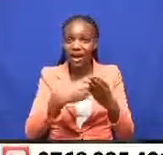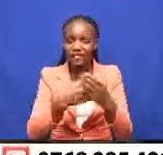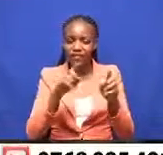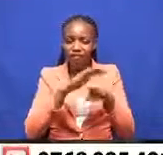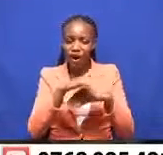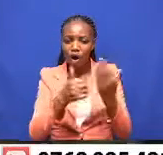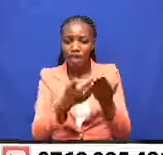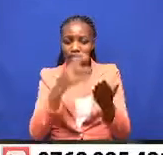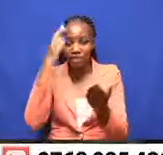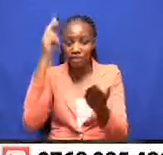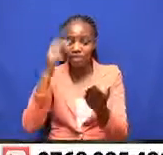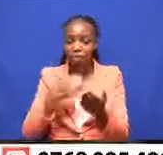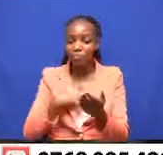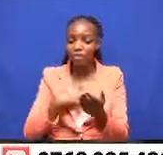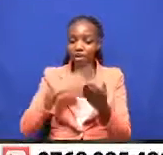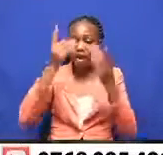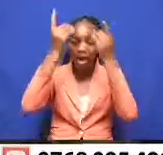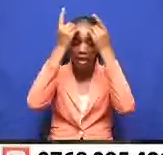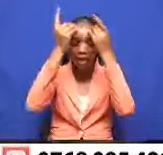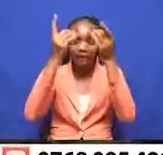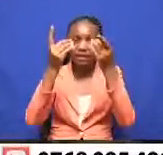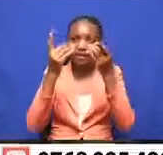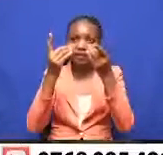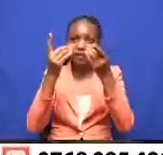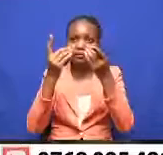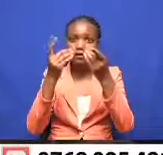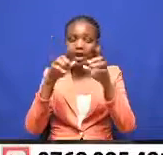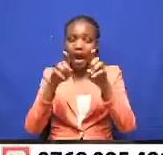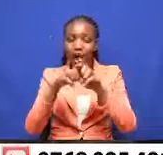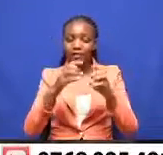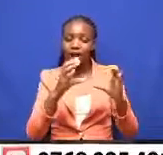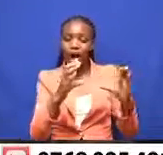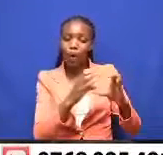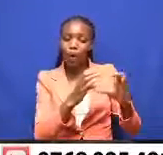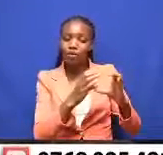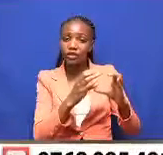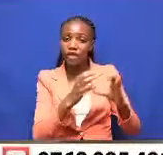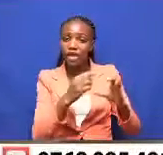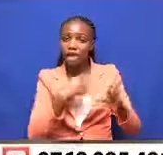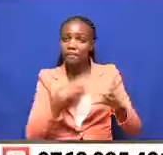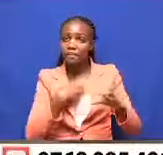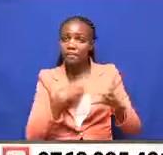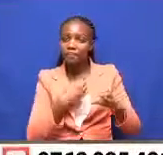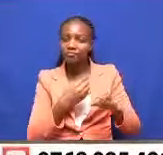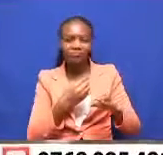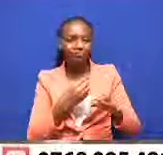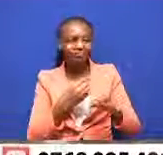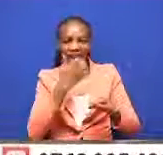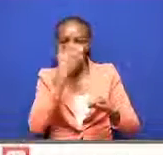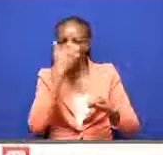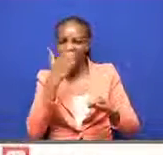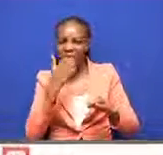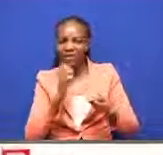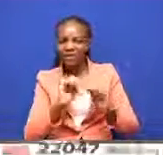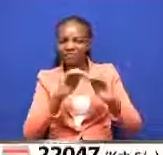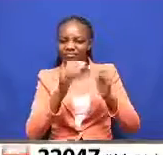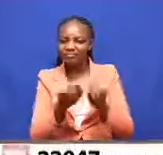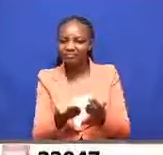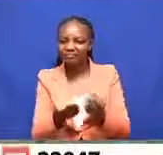reason, I have decided that as a captain, you do not let the boat sink when you